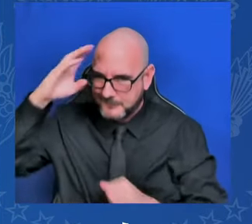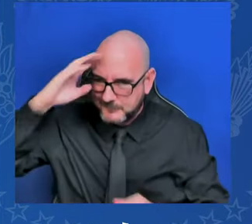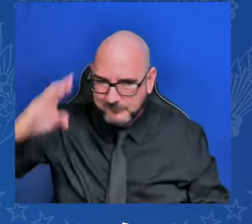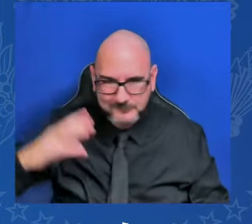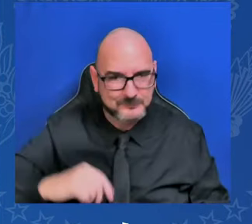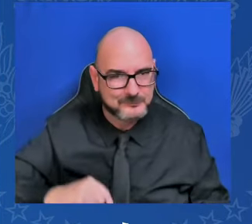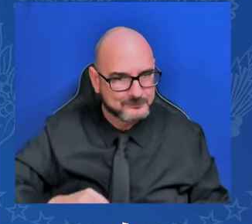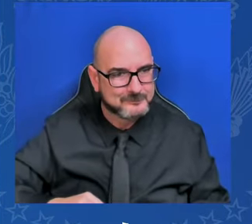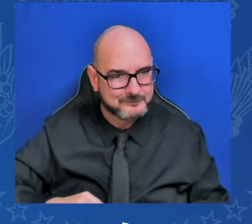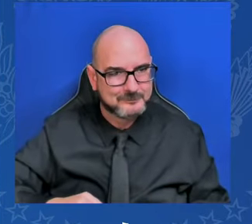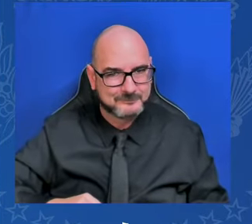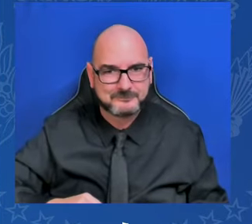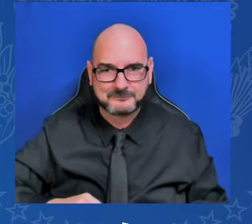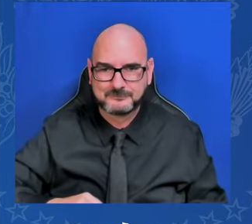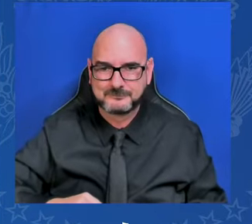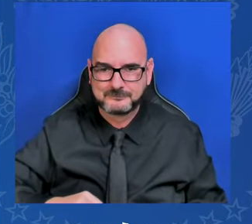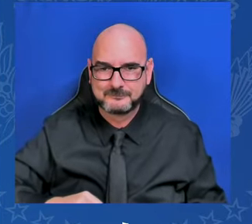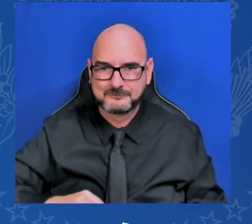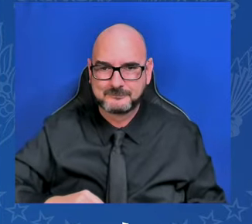Please, thank you.